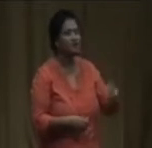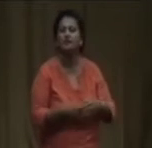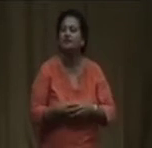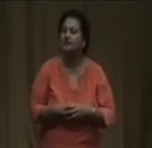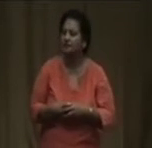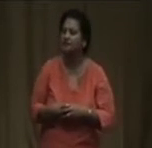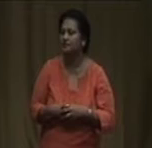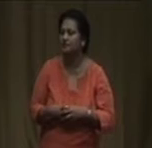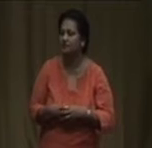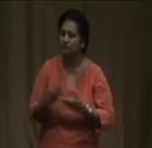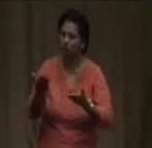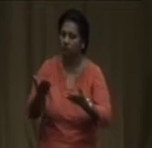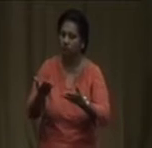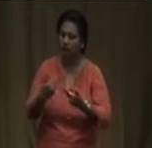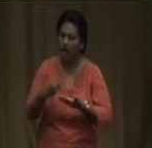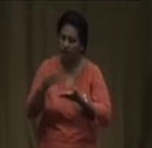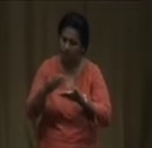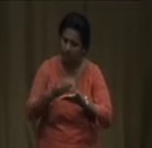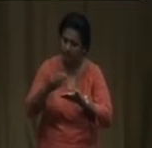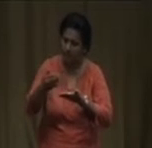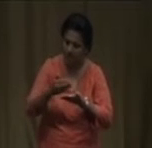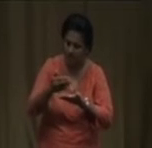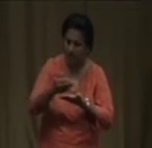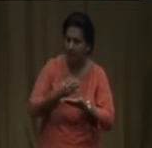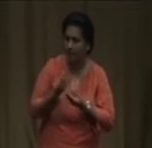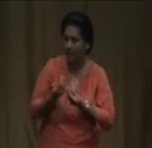recovery model, which means any of the